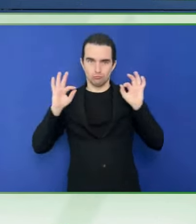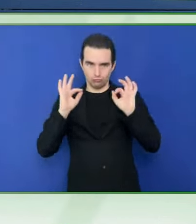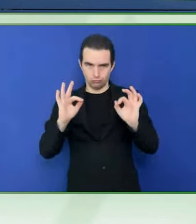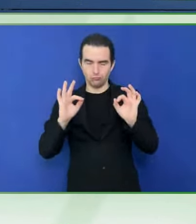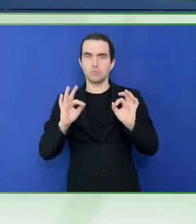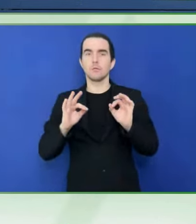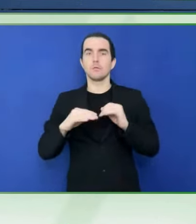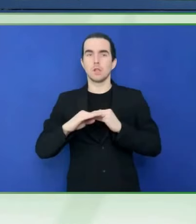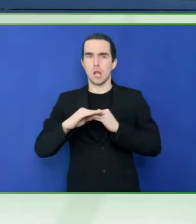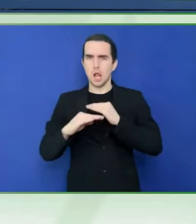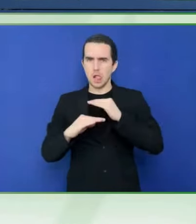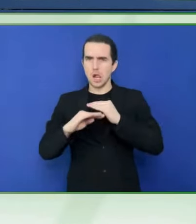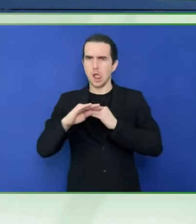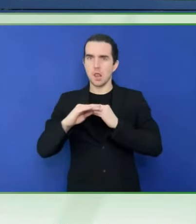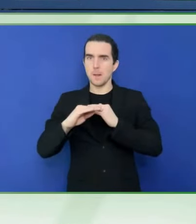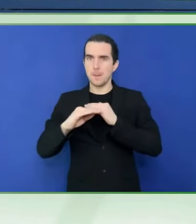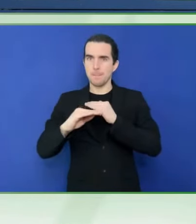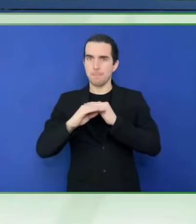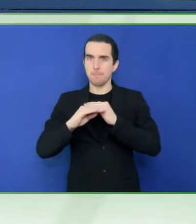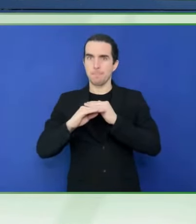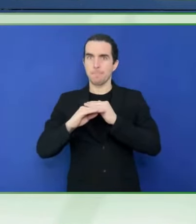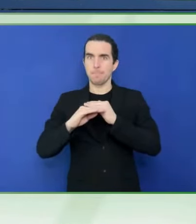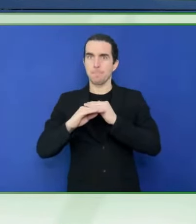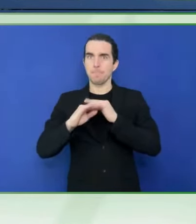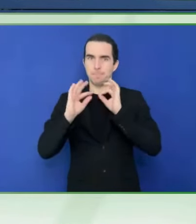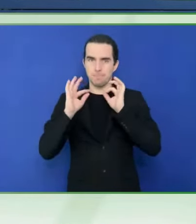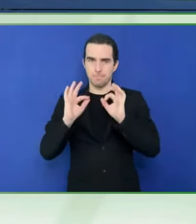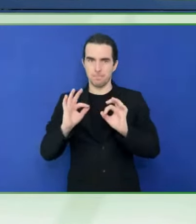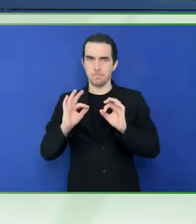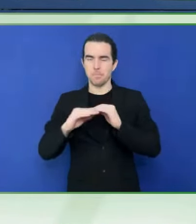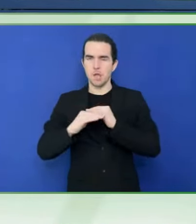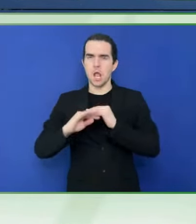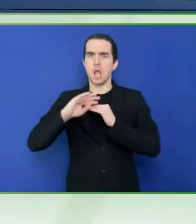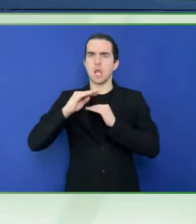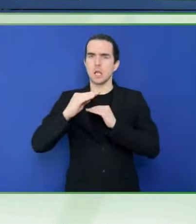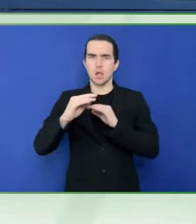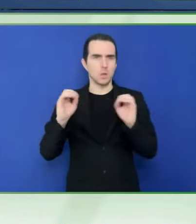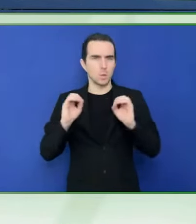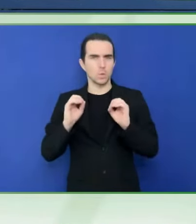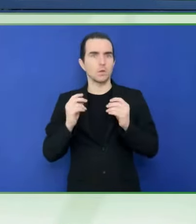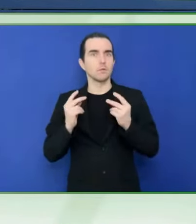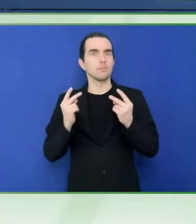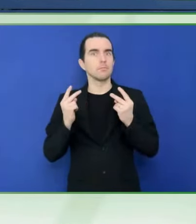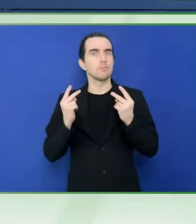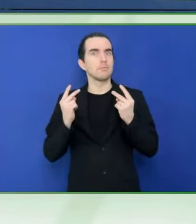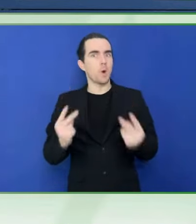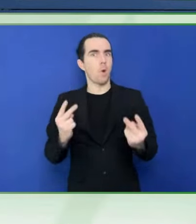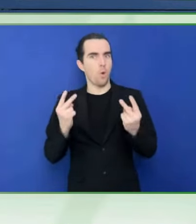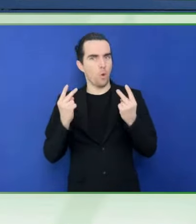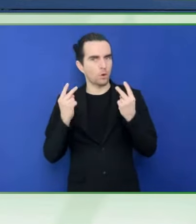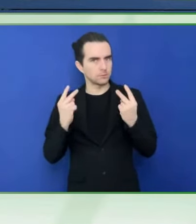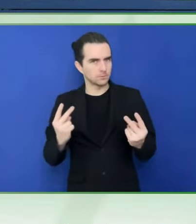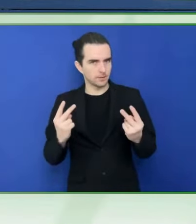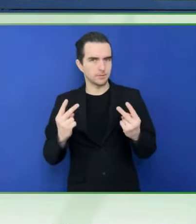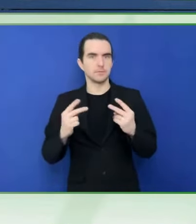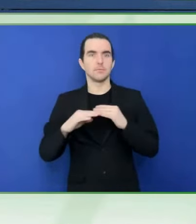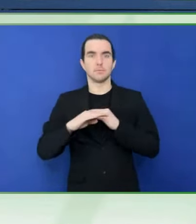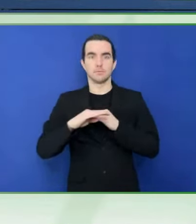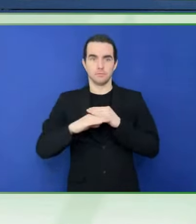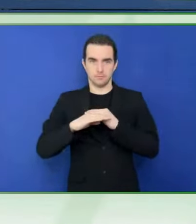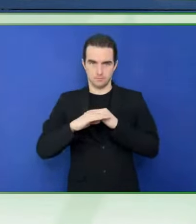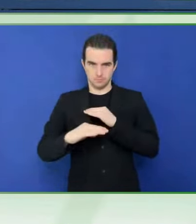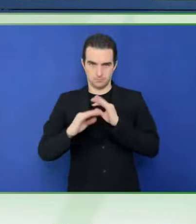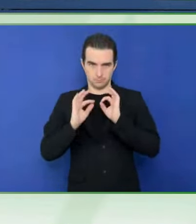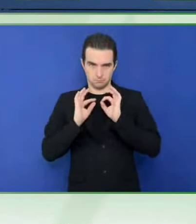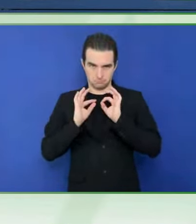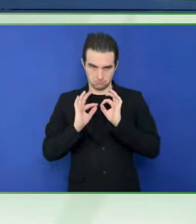is not maybe commonly used until now on Polish railways. We don't